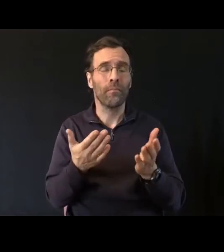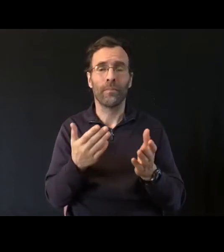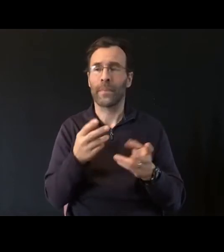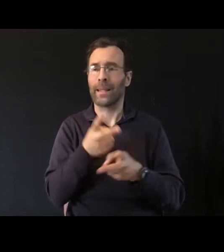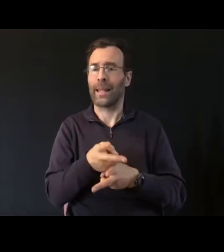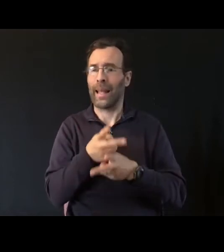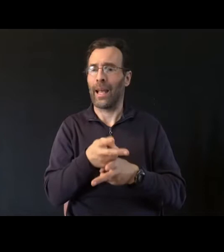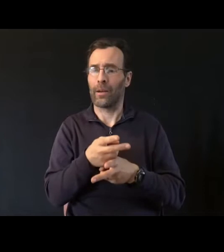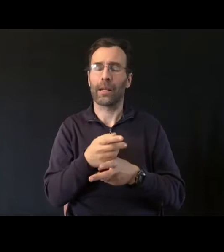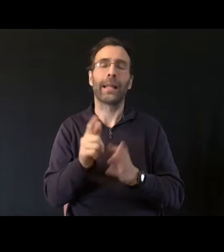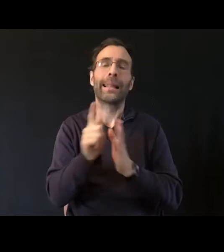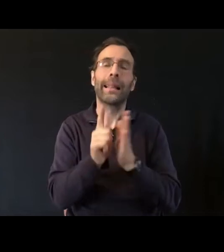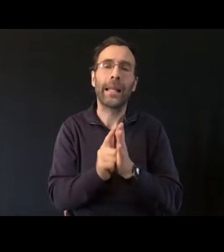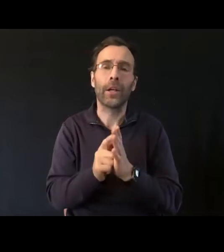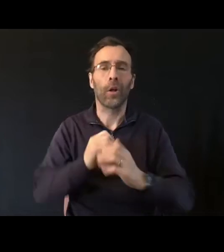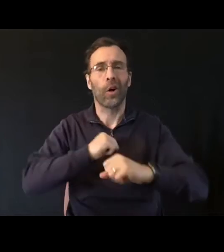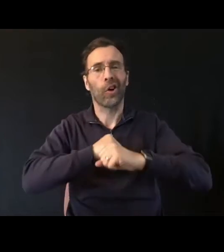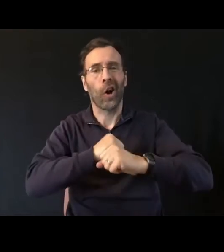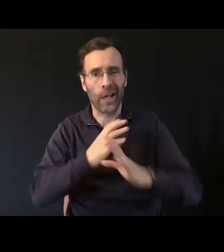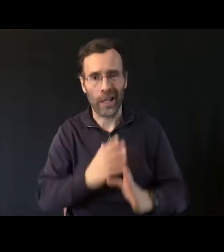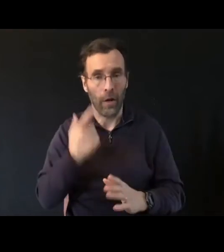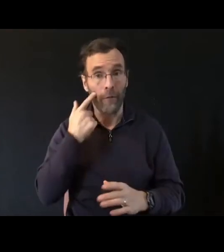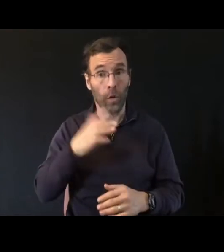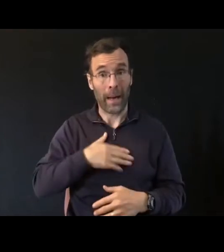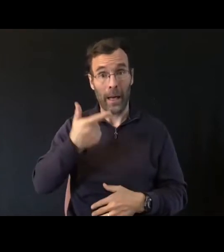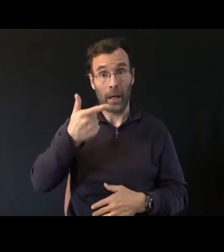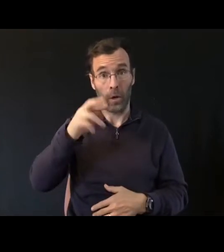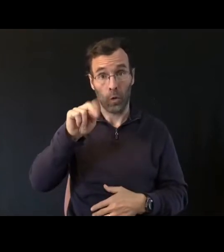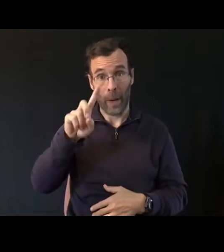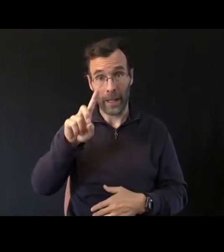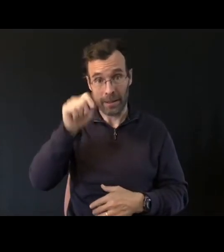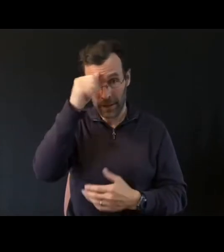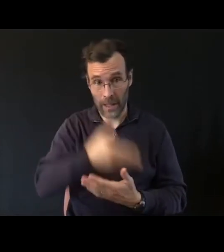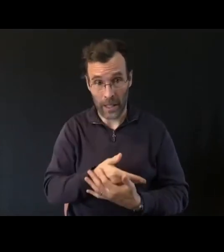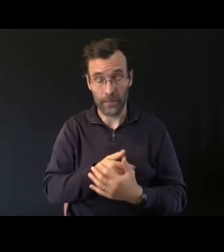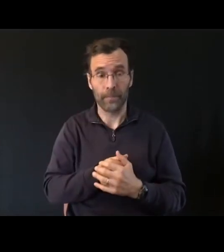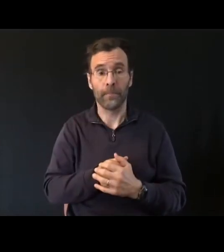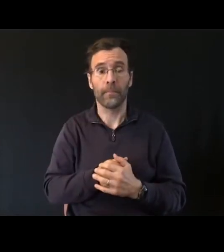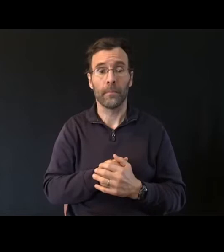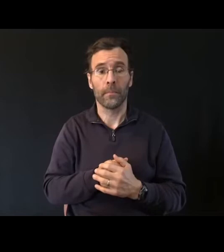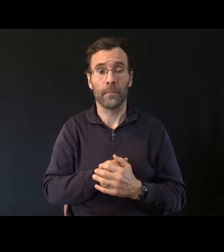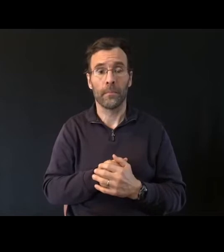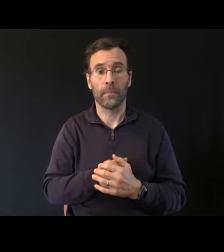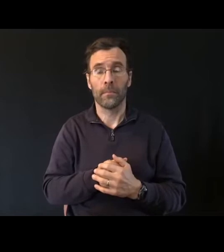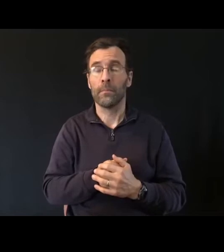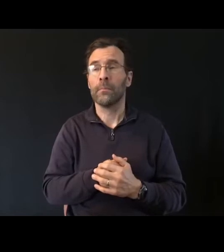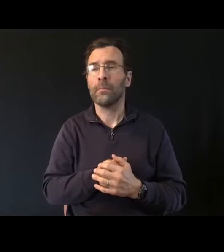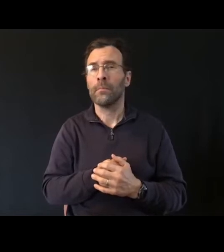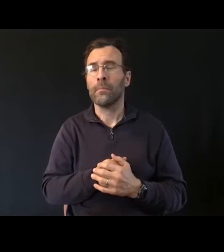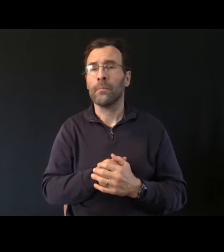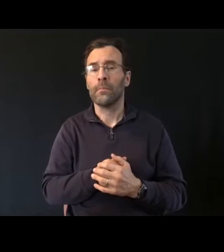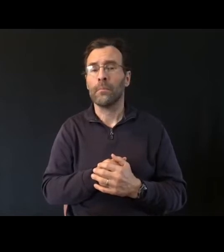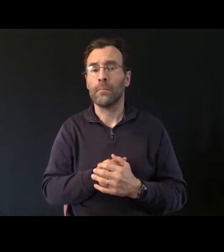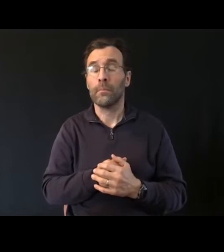caregiver, the legal guardian of my grandson. Care team is